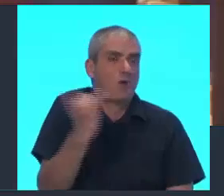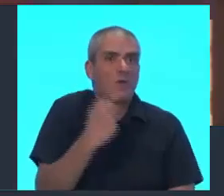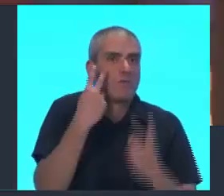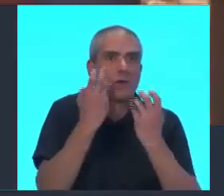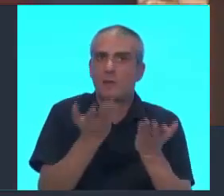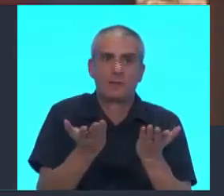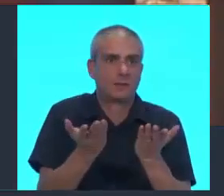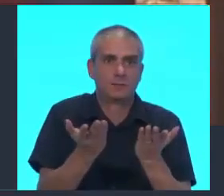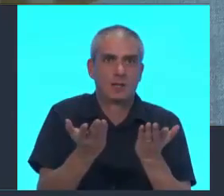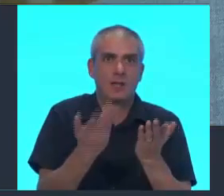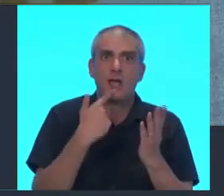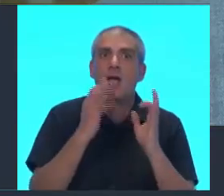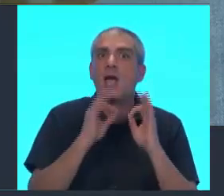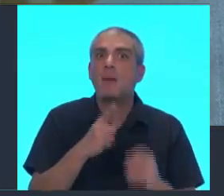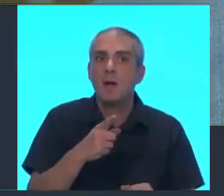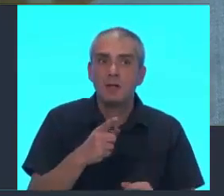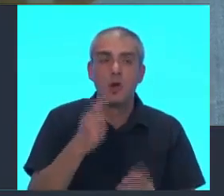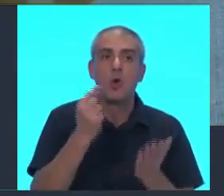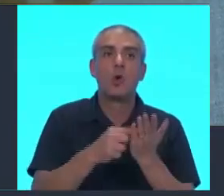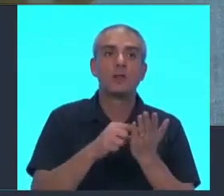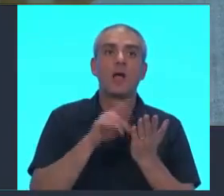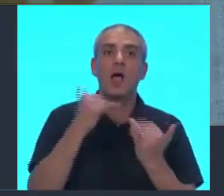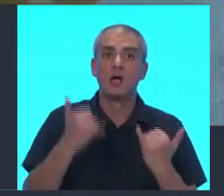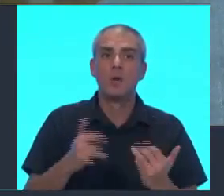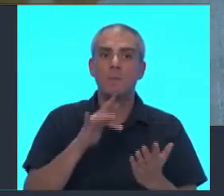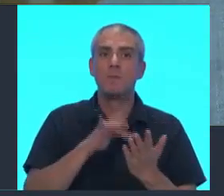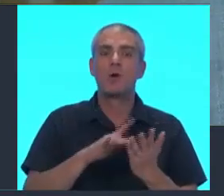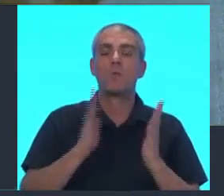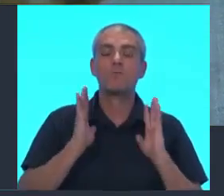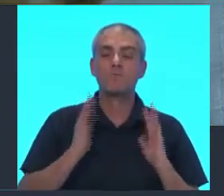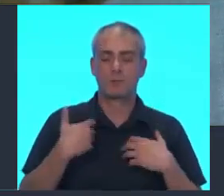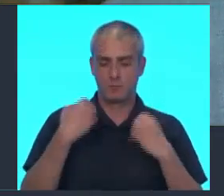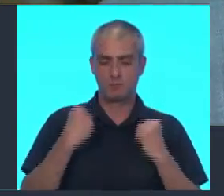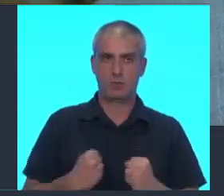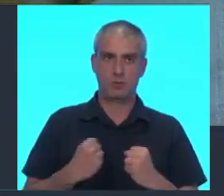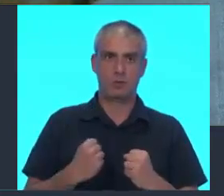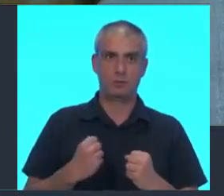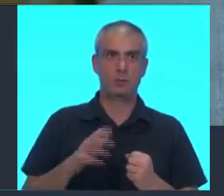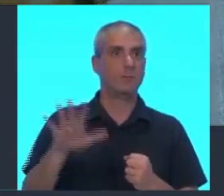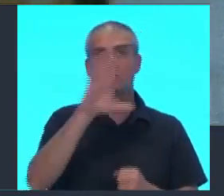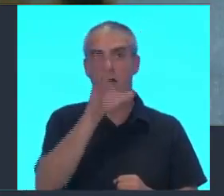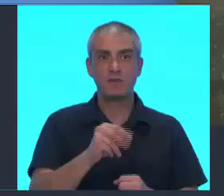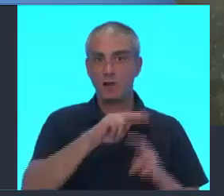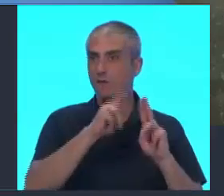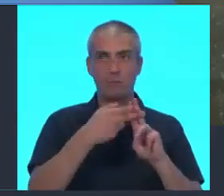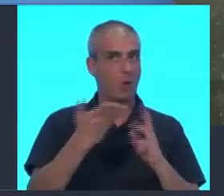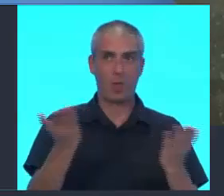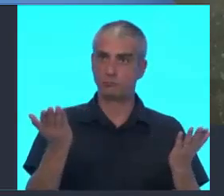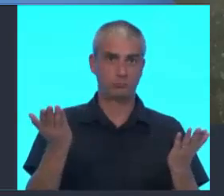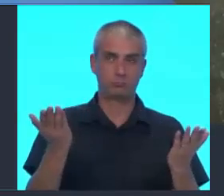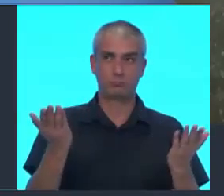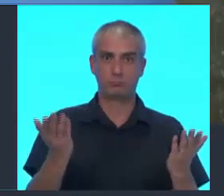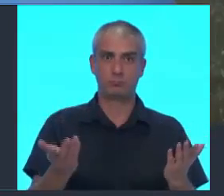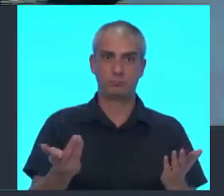information. In fact, they will tell you Uganda is right now on the African continent. In fact, globally, is the safest country.